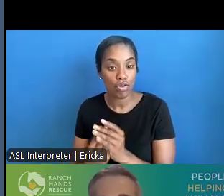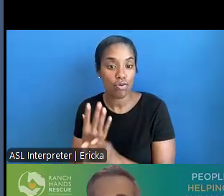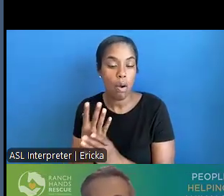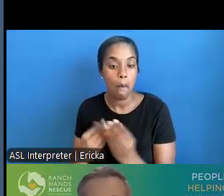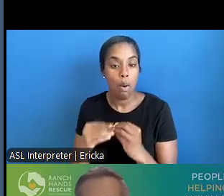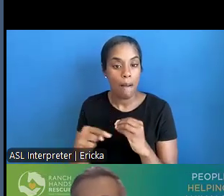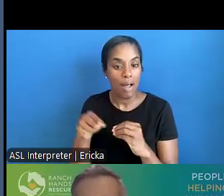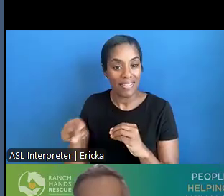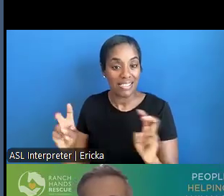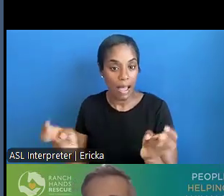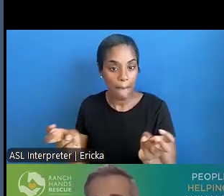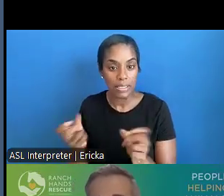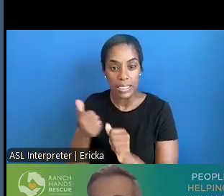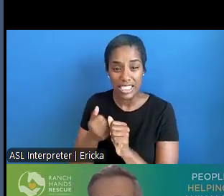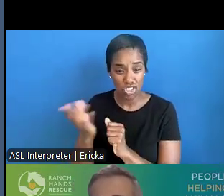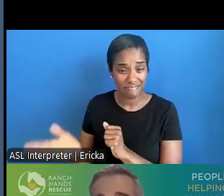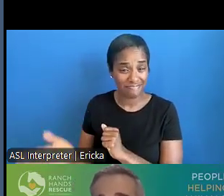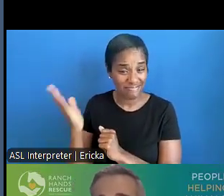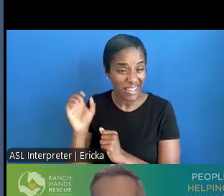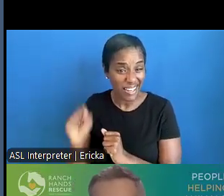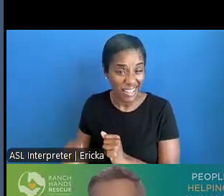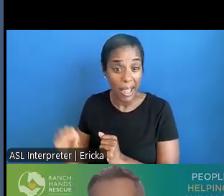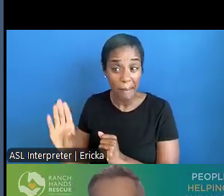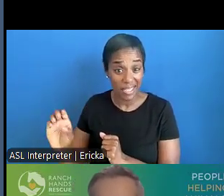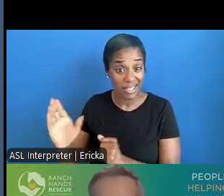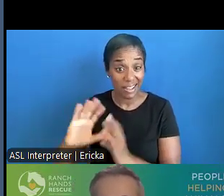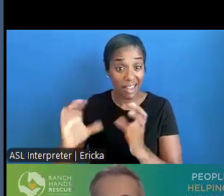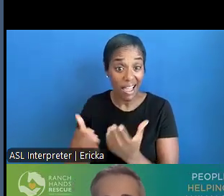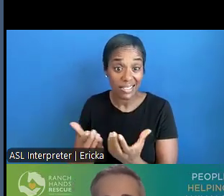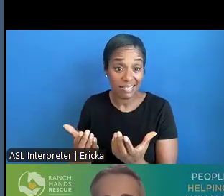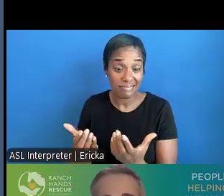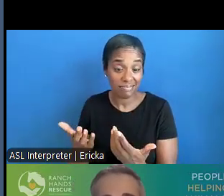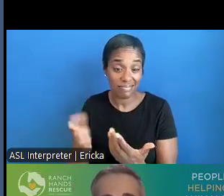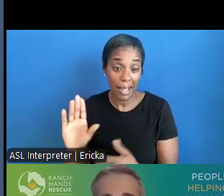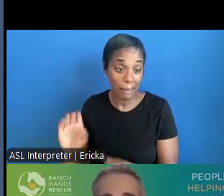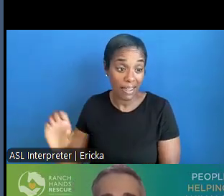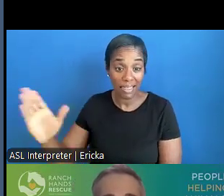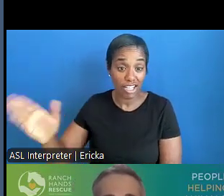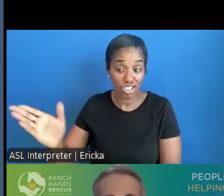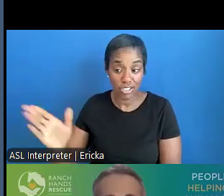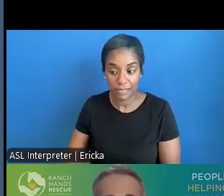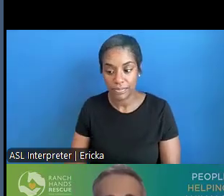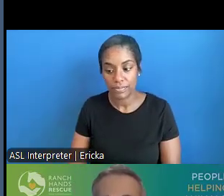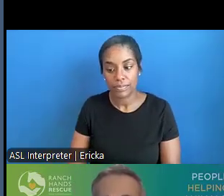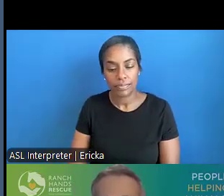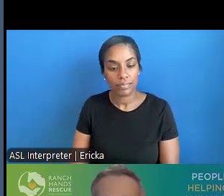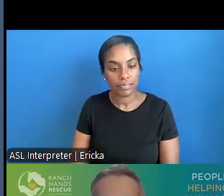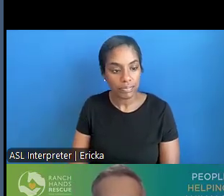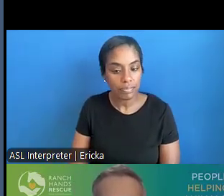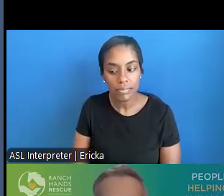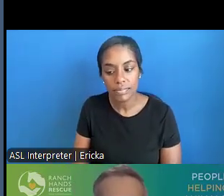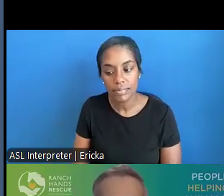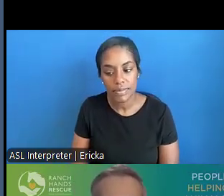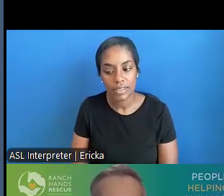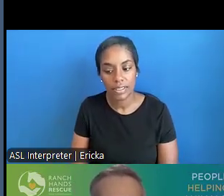topics, because each of these really can be its own course, its own lecture. And then the last couple of